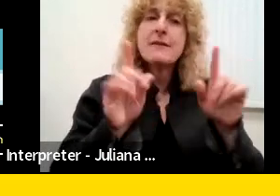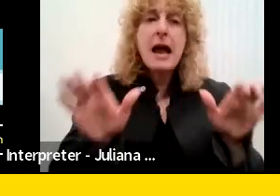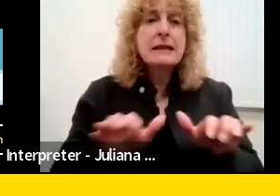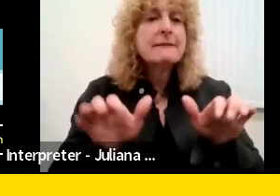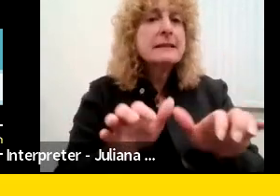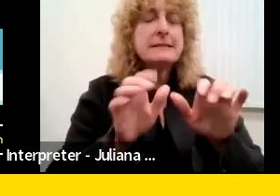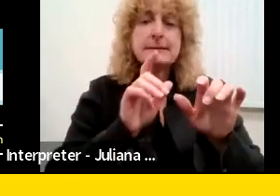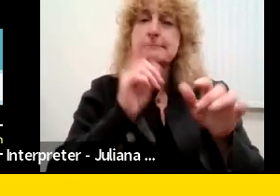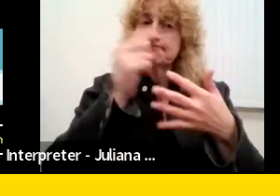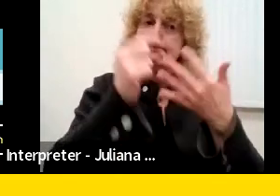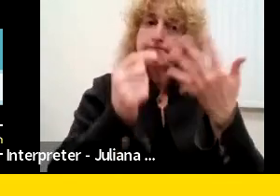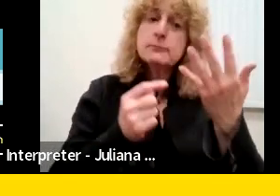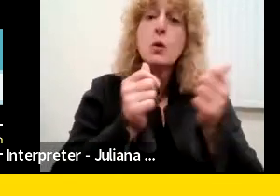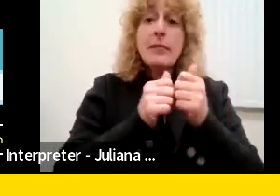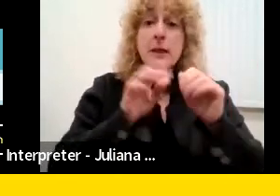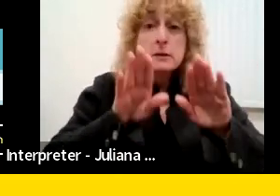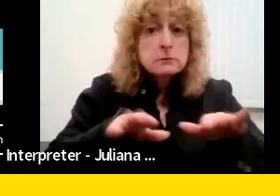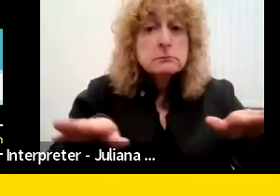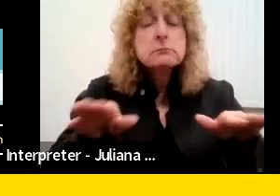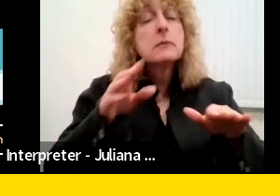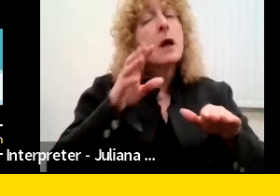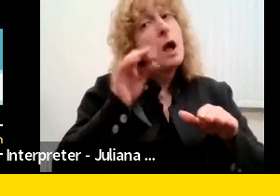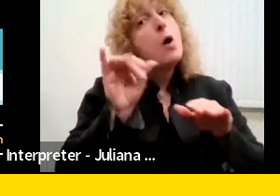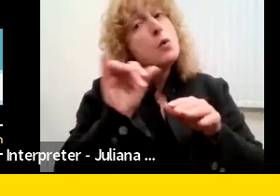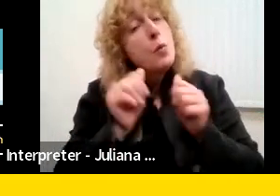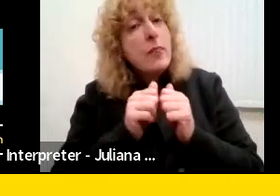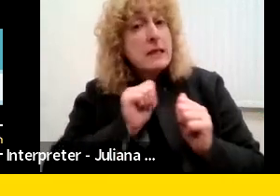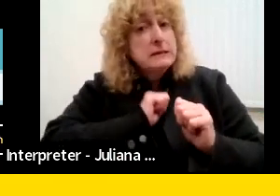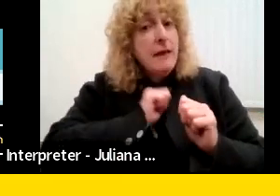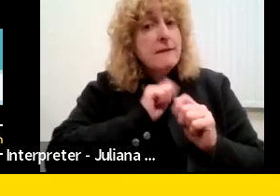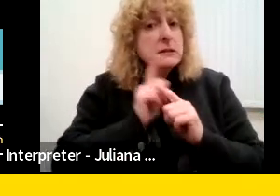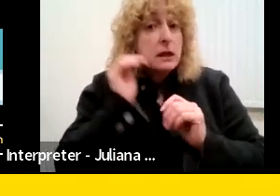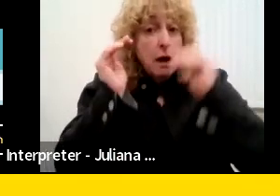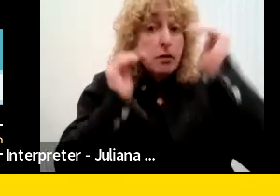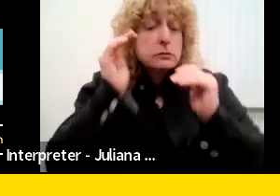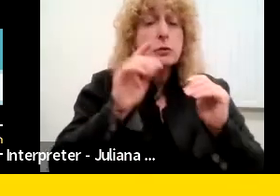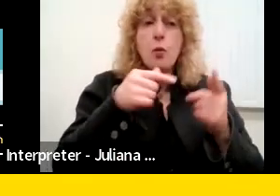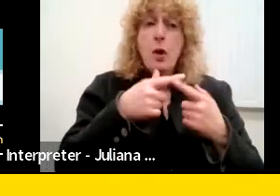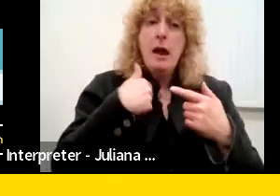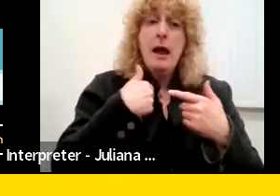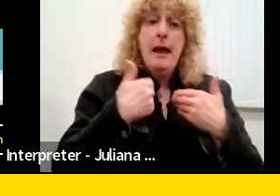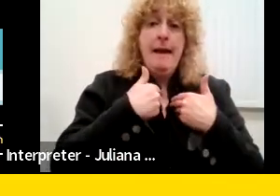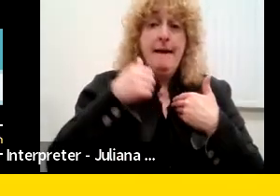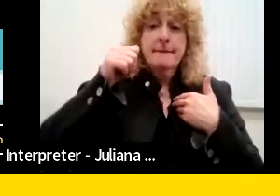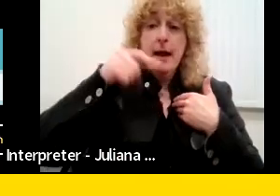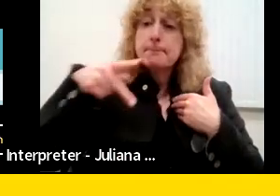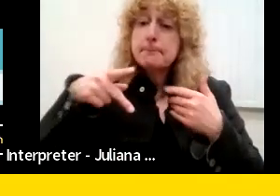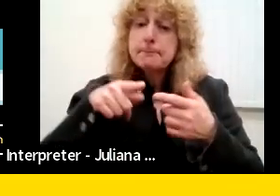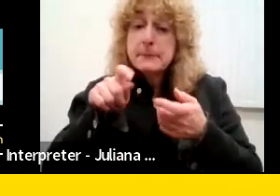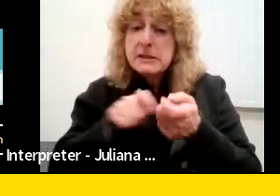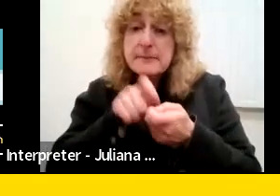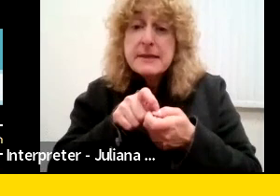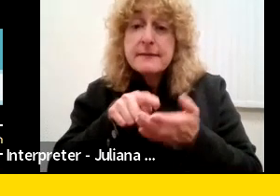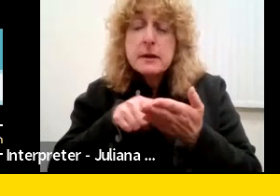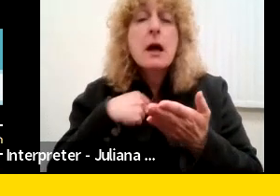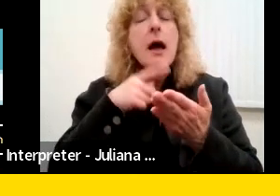activities. So with children, it's all and also with ourselves. Like when I have an app that's like specifically, I have